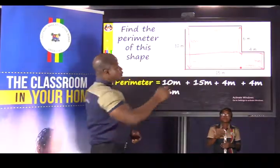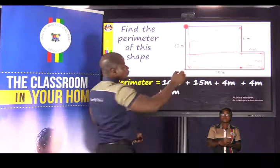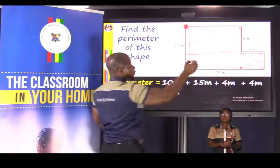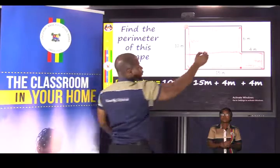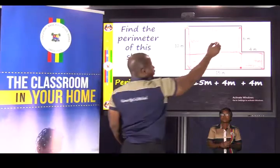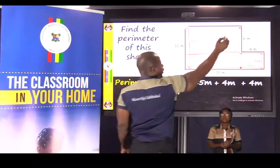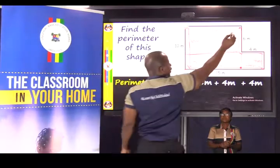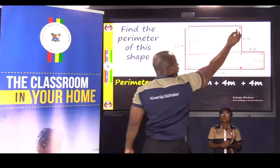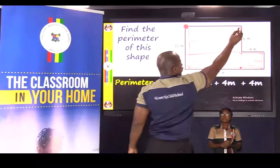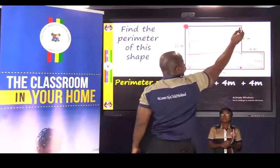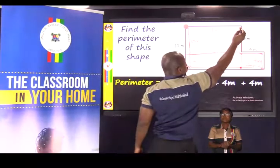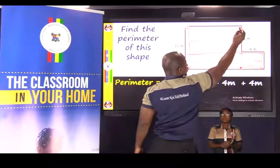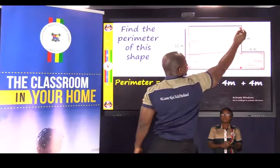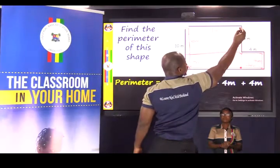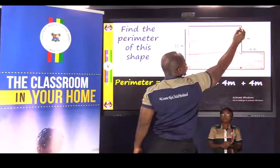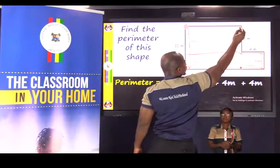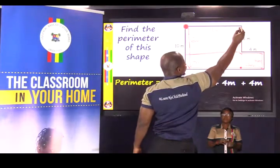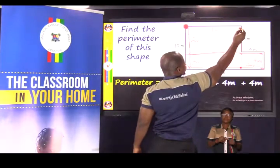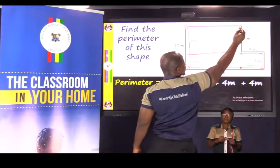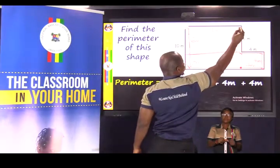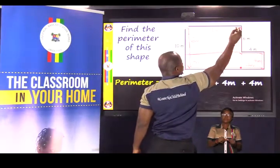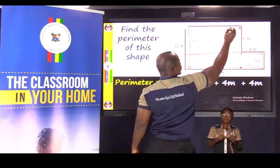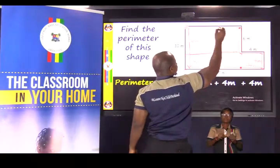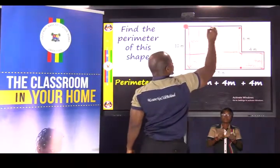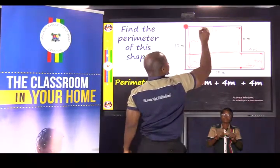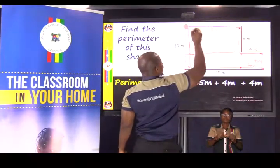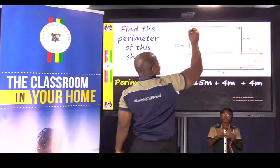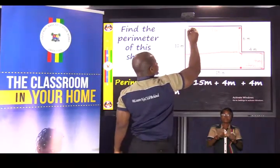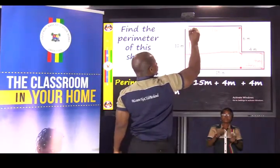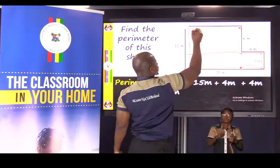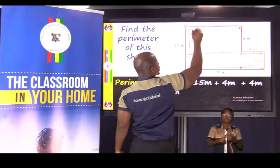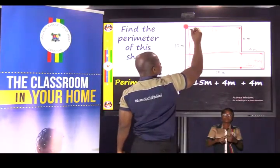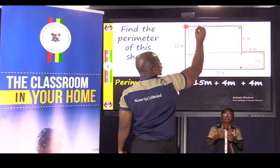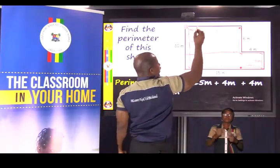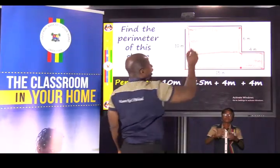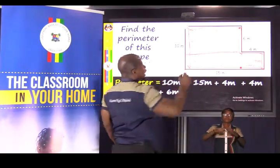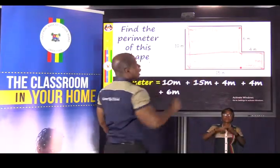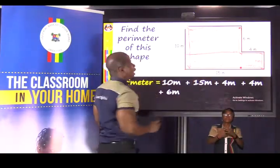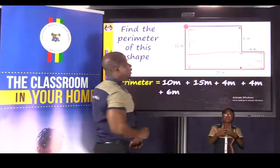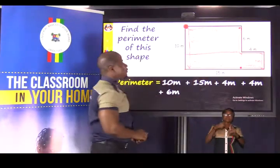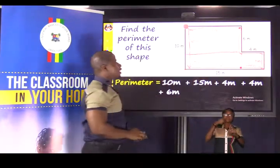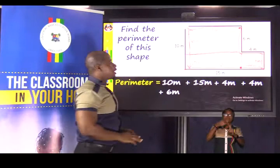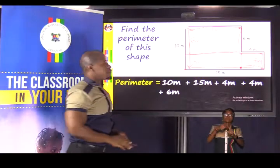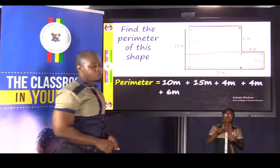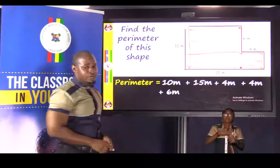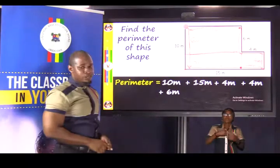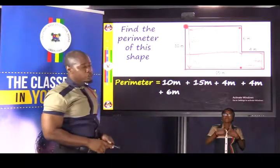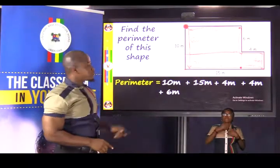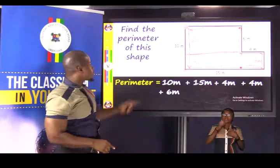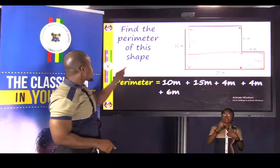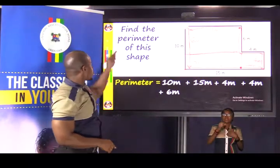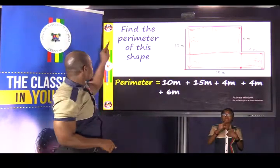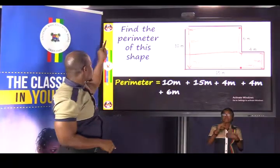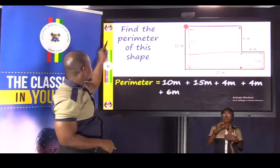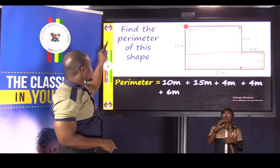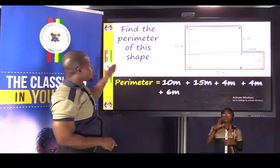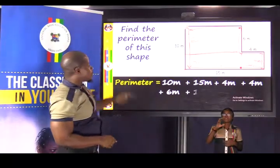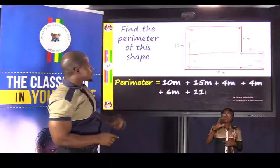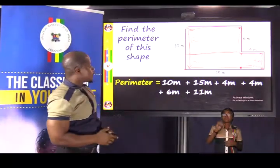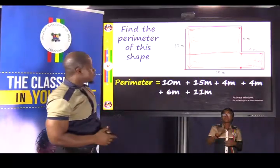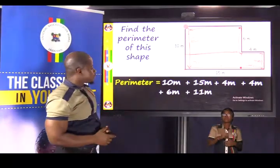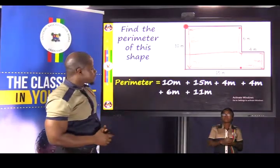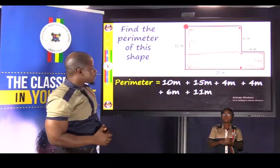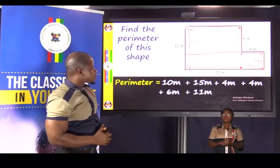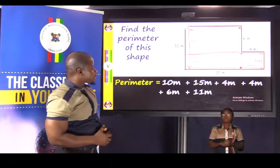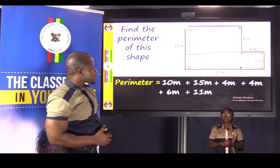so continuing my journey from this point back to the starting point, I have 11 meters. And I'm going to